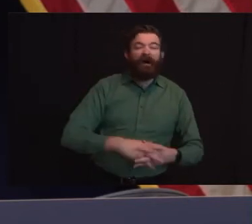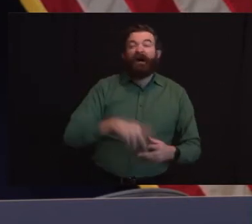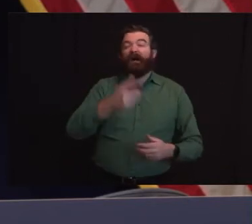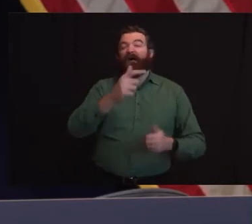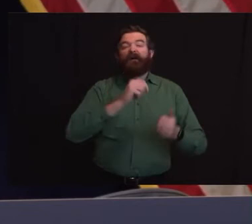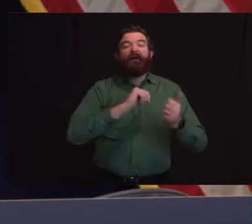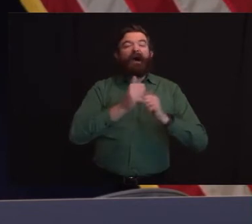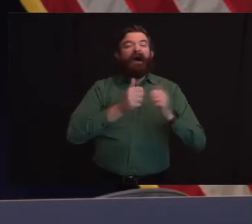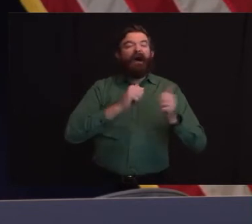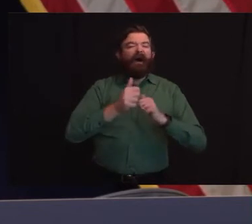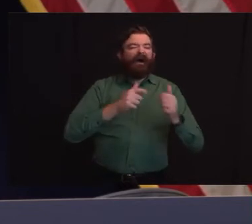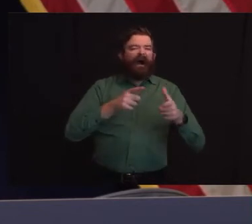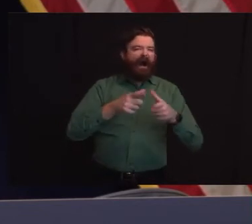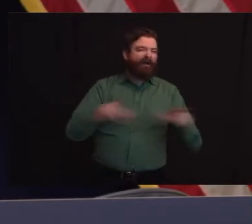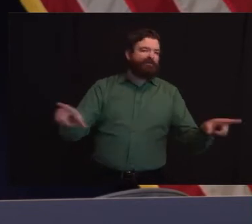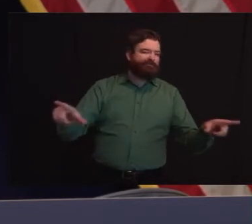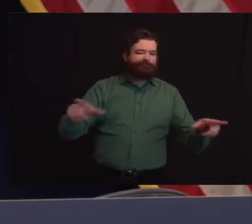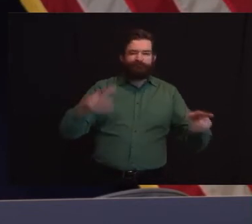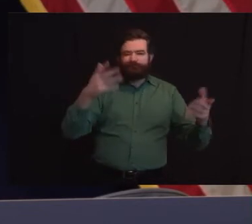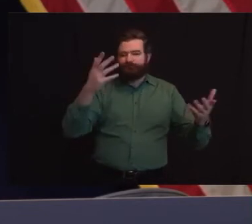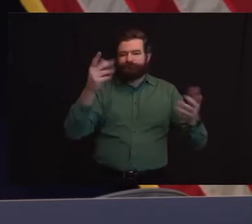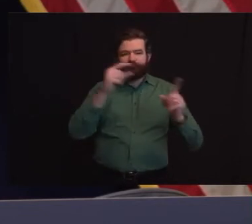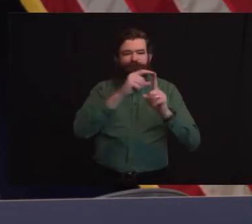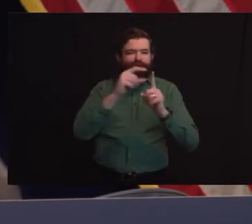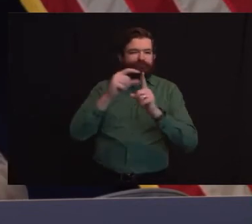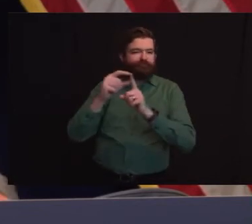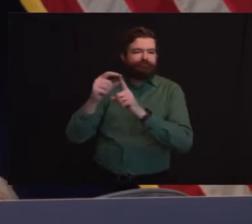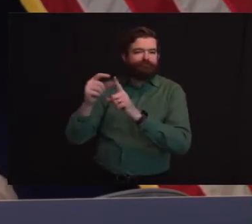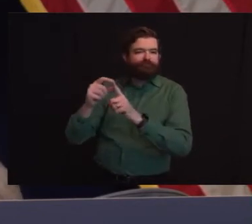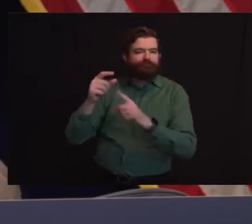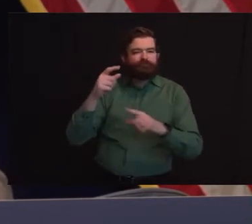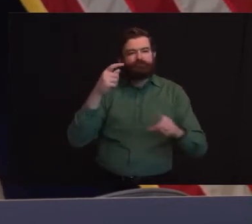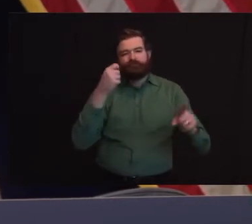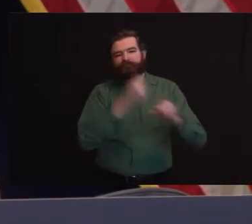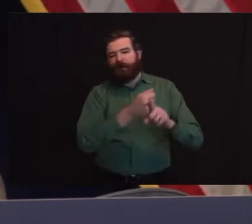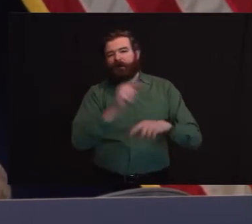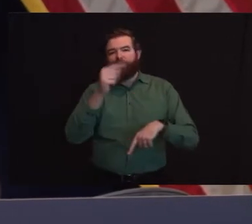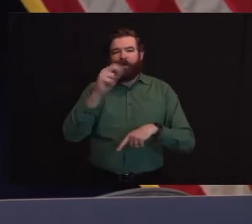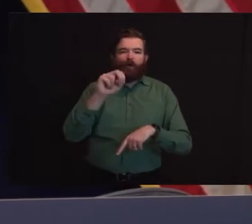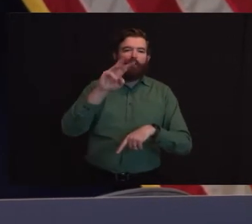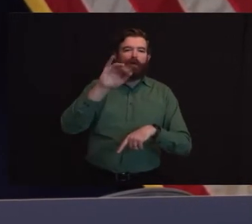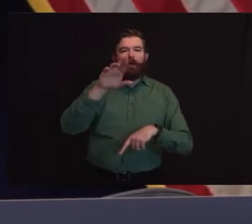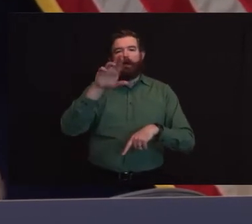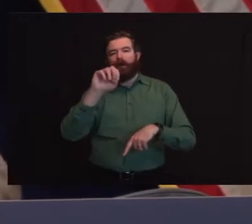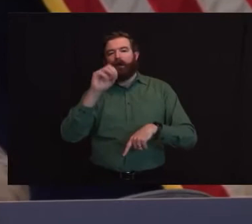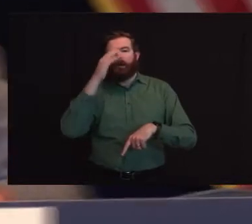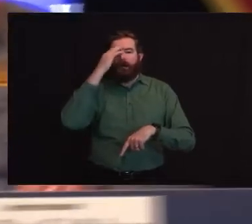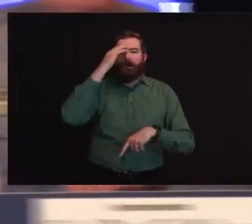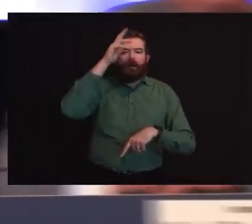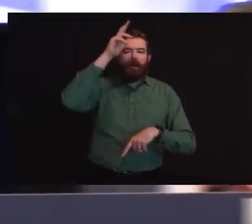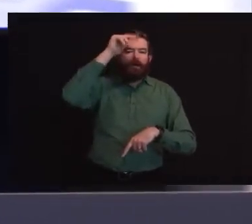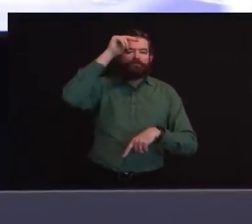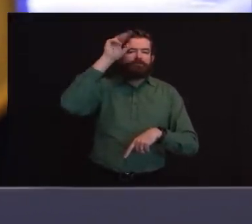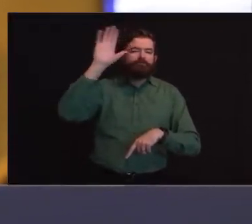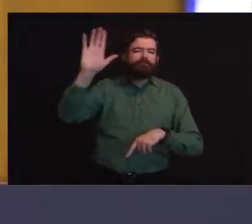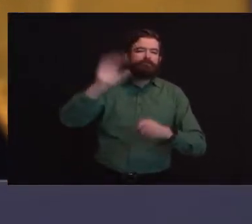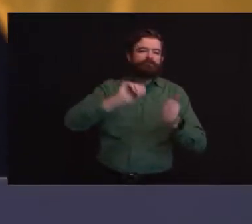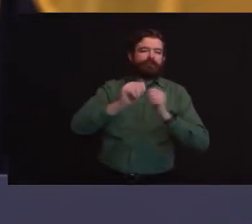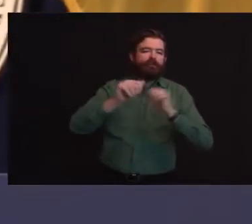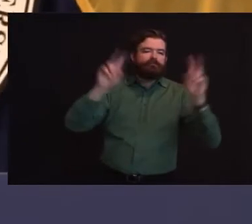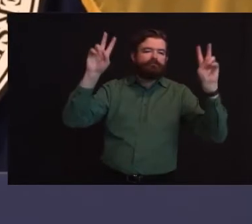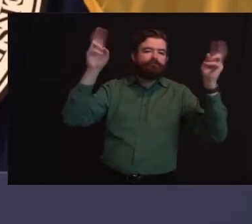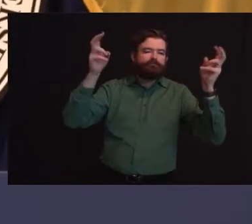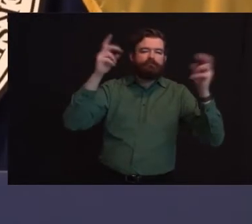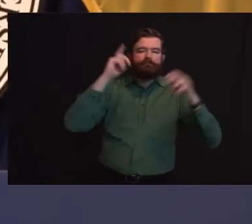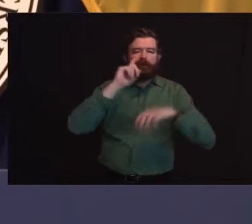looking forward to hitting the wire in the months ahead. So that's all I got, Gov. I was asked the same question. It was kind of a